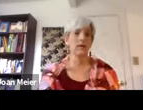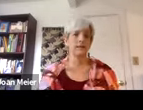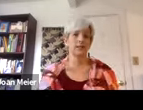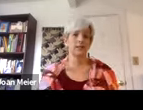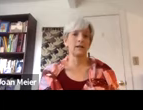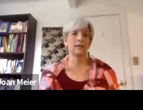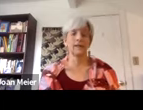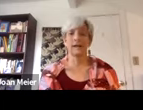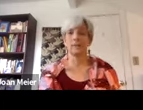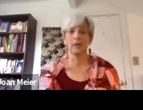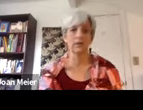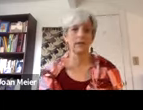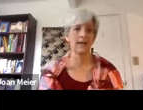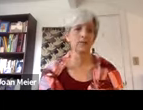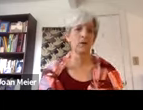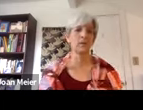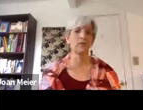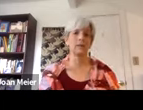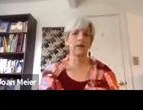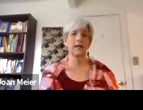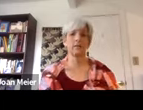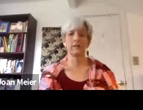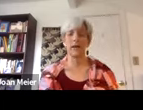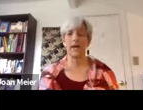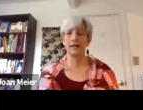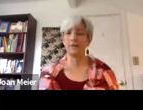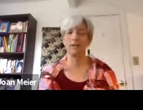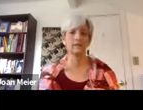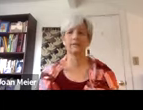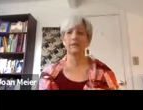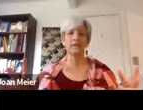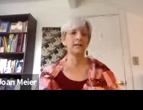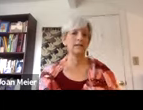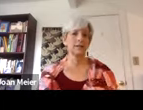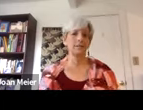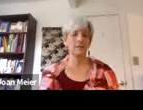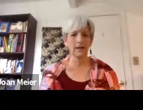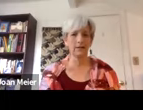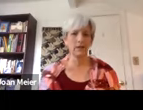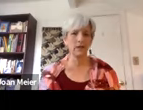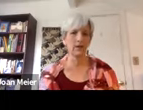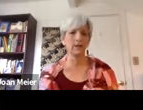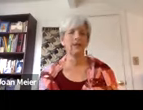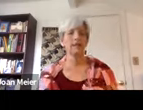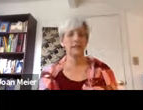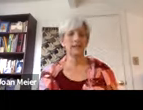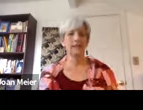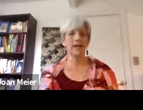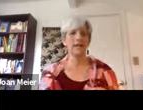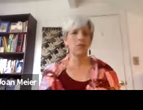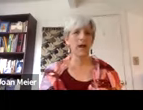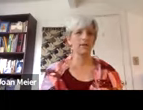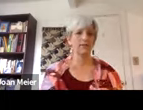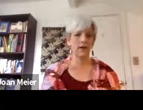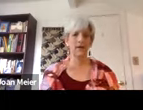and open-minded, and the child said, among other things, I don't want to be around my daddy when he's mad. And there were a lot of details I'm not giving you here that